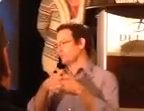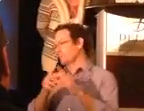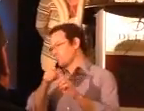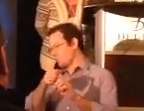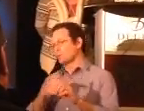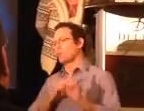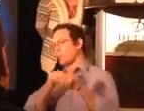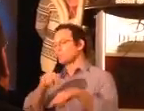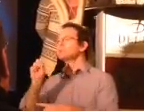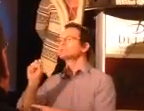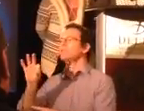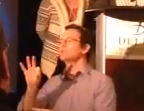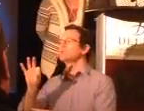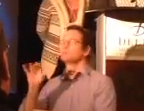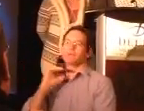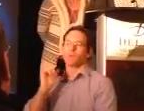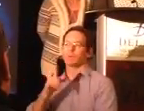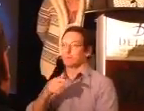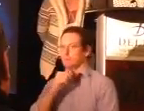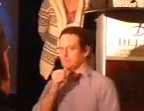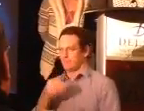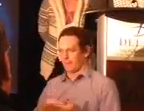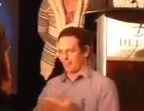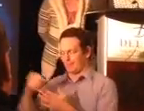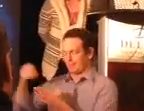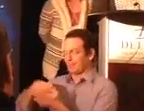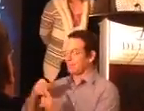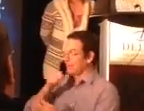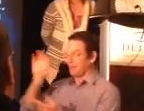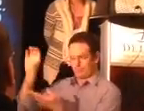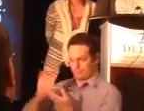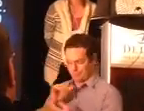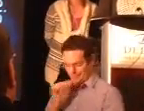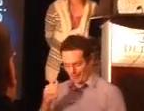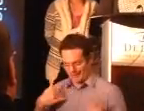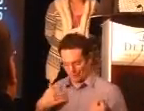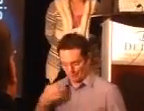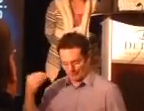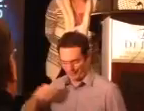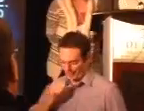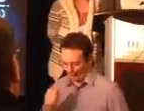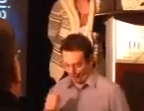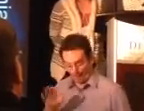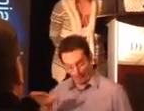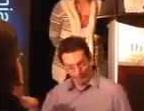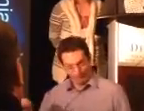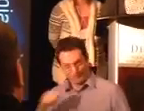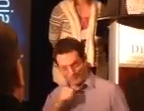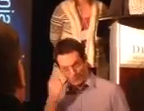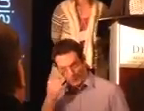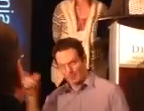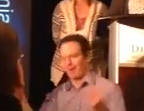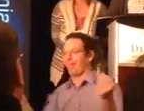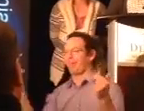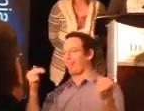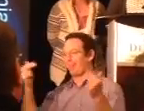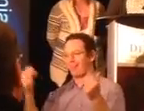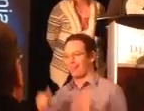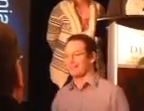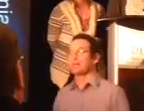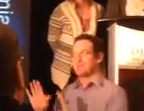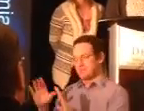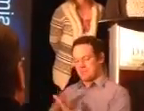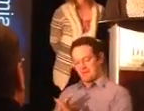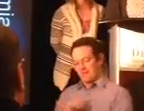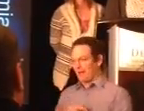Francisco. That was not funded by the ministry, by the way, just in case you're wondering. So then we quickly switched